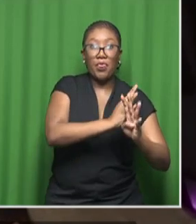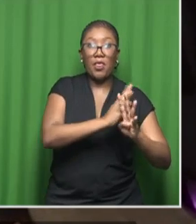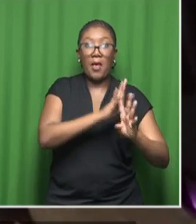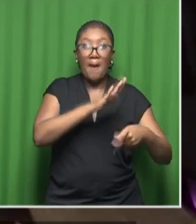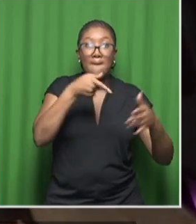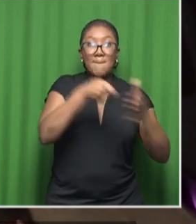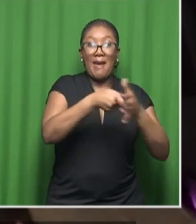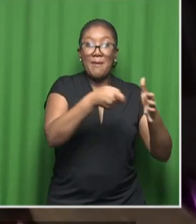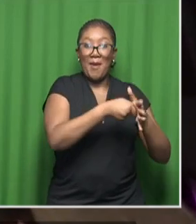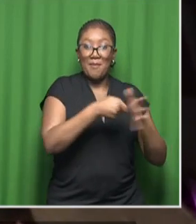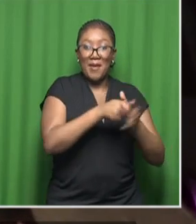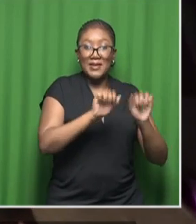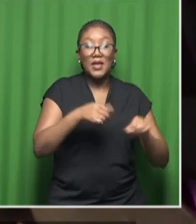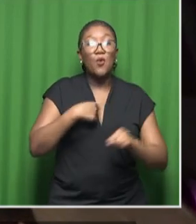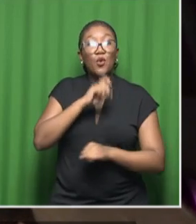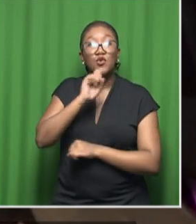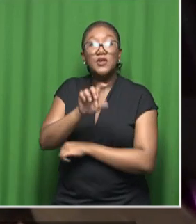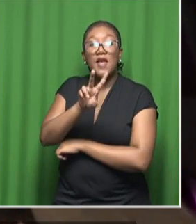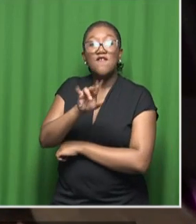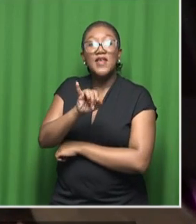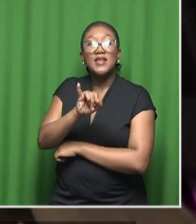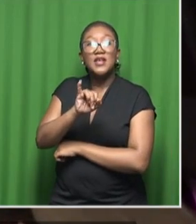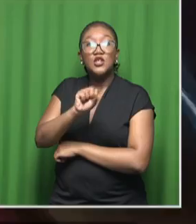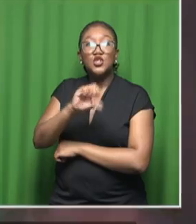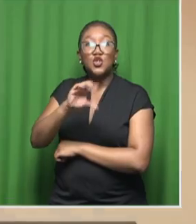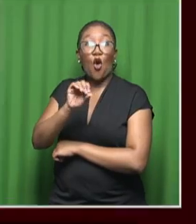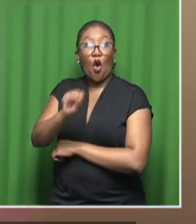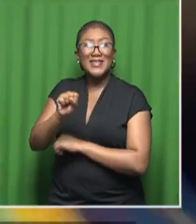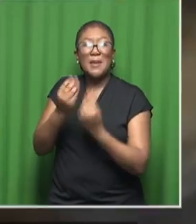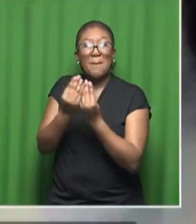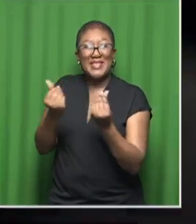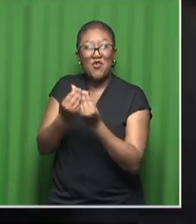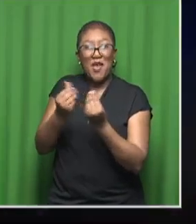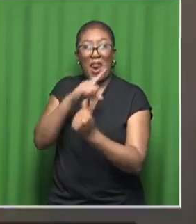a lot of viscose and a lot of